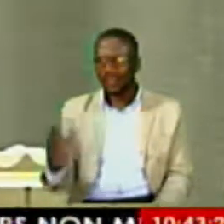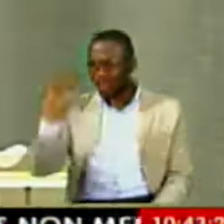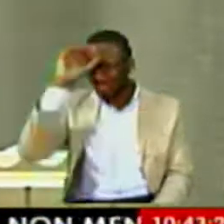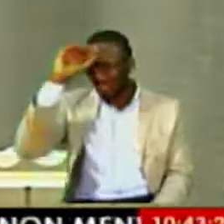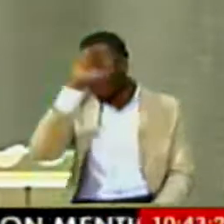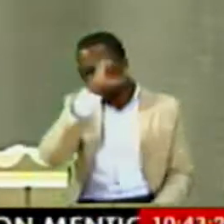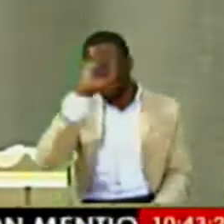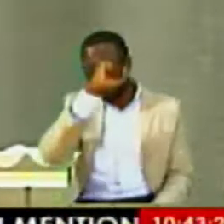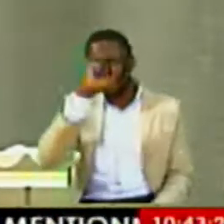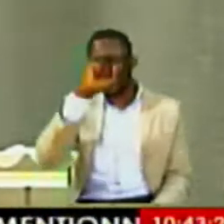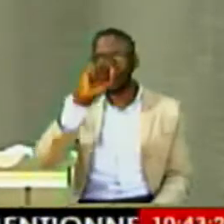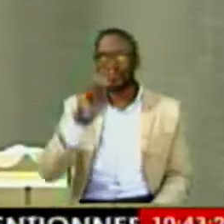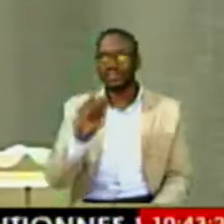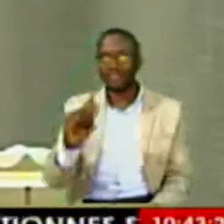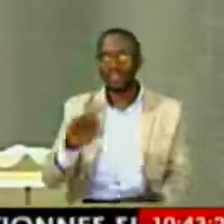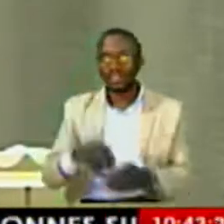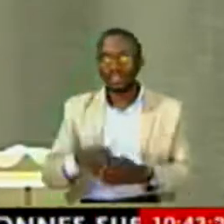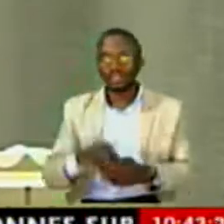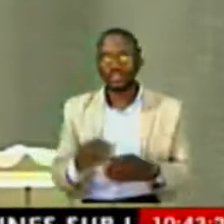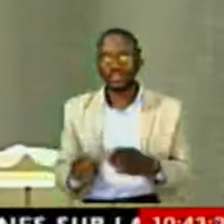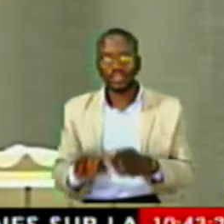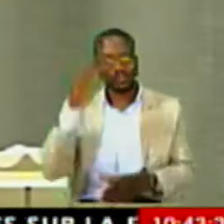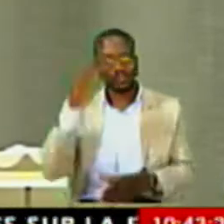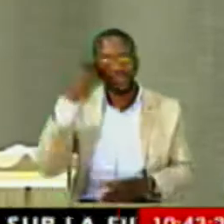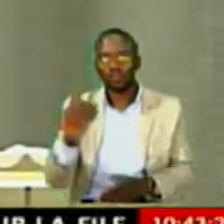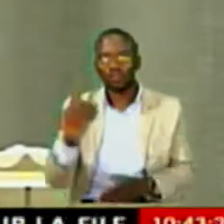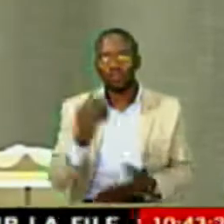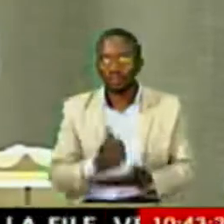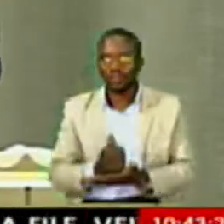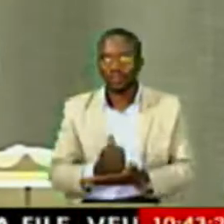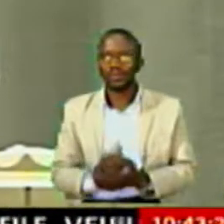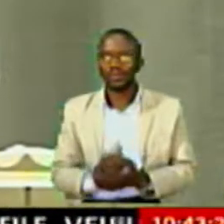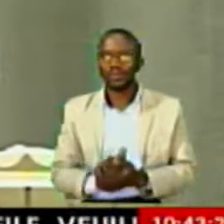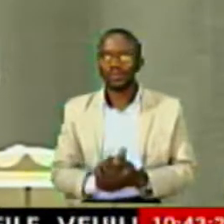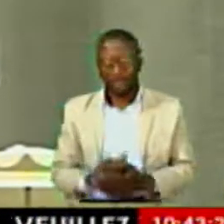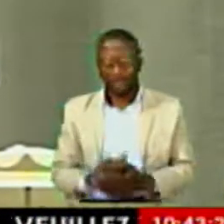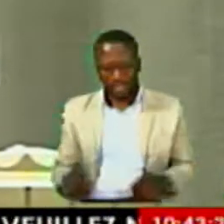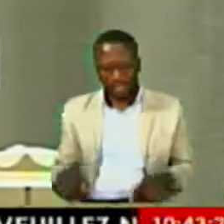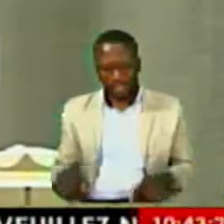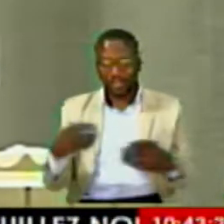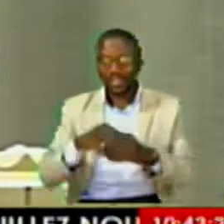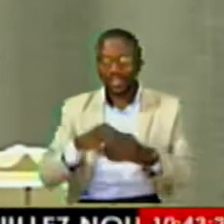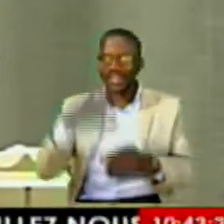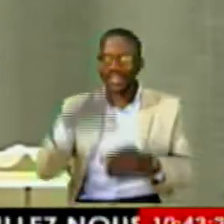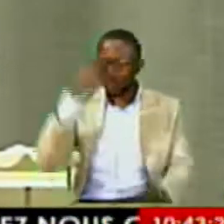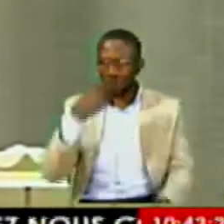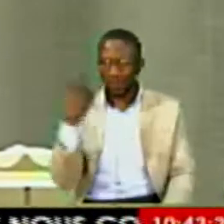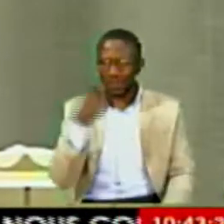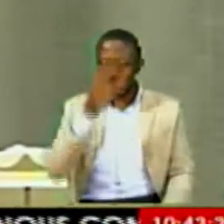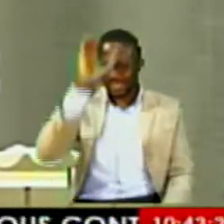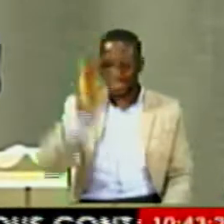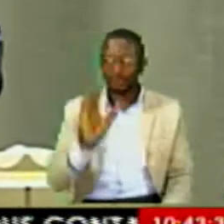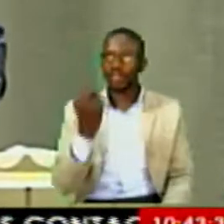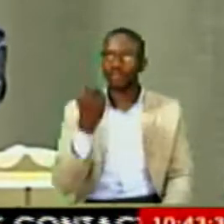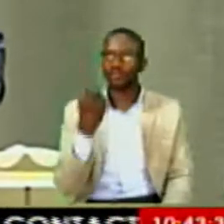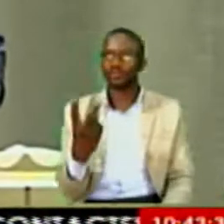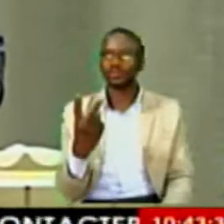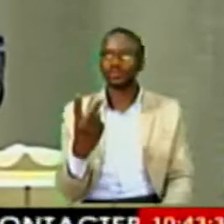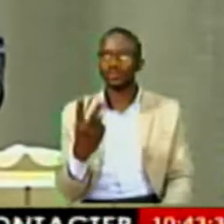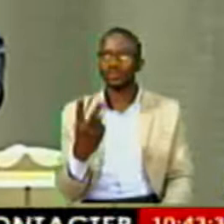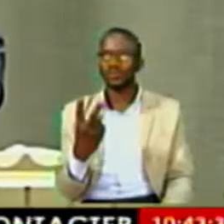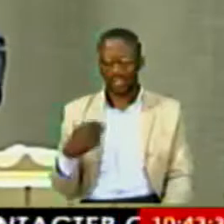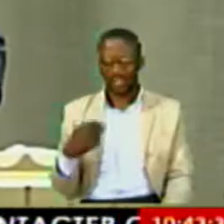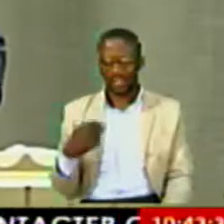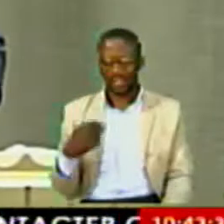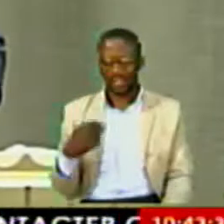be yours. Amen. Amen. Allons-y dans Romains chapitre 12. Romans 12. Nous lisons à